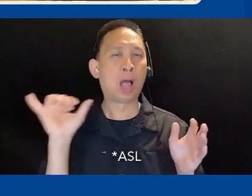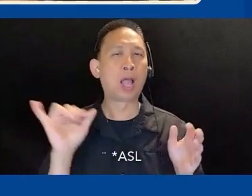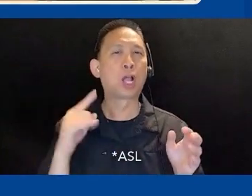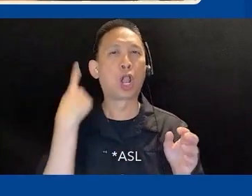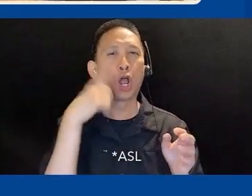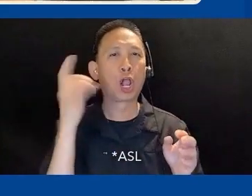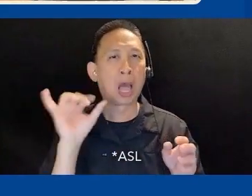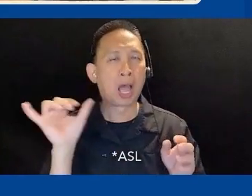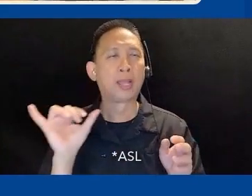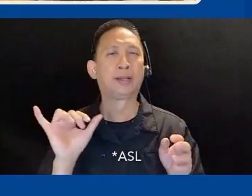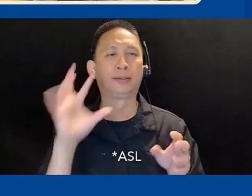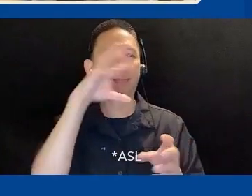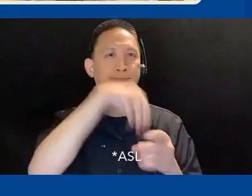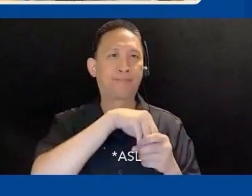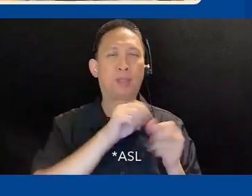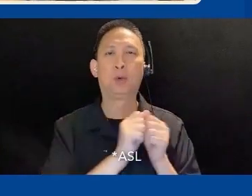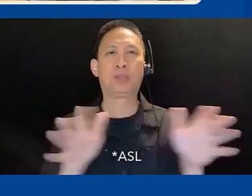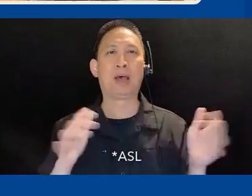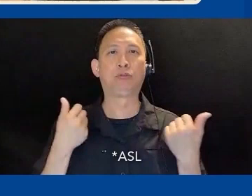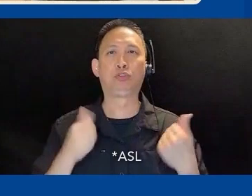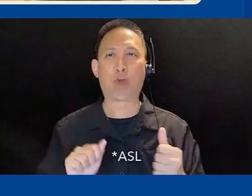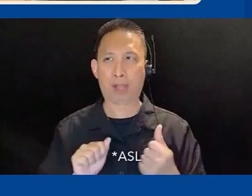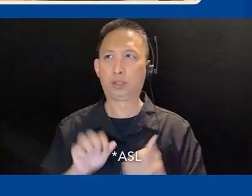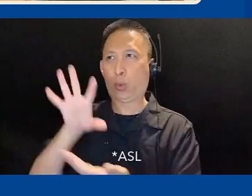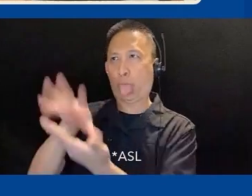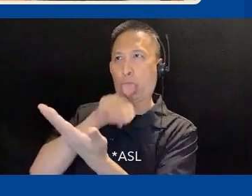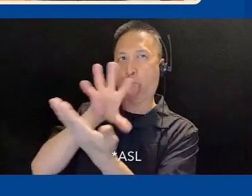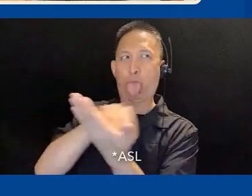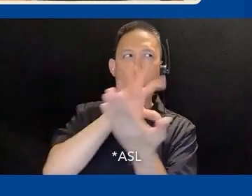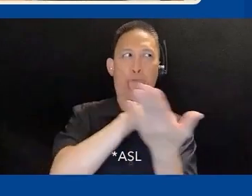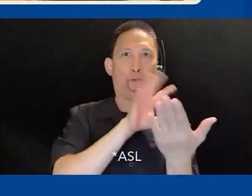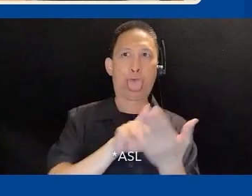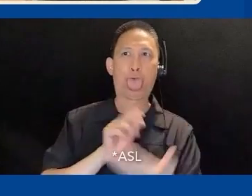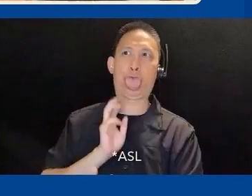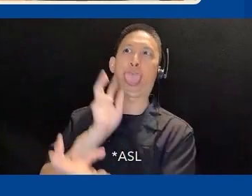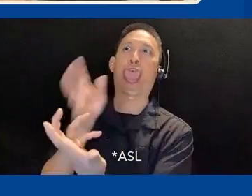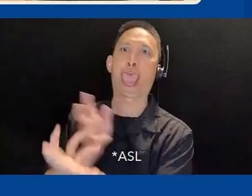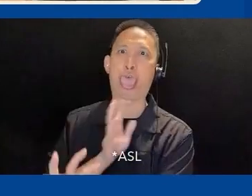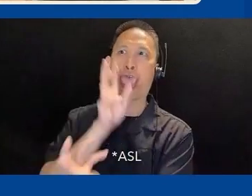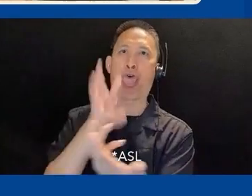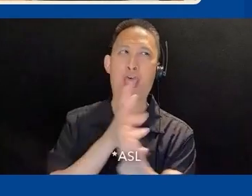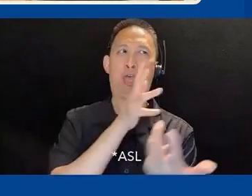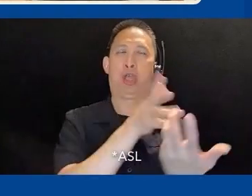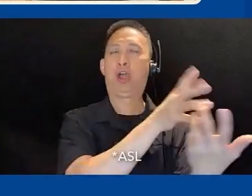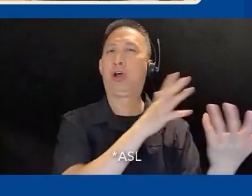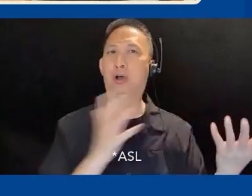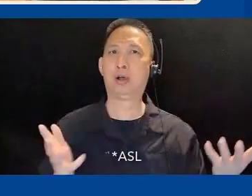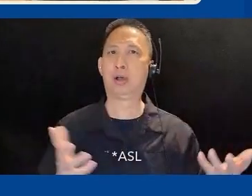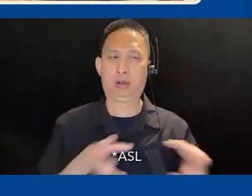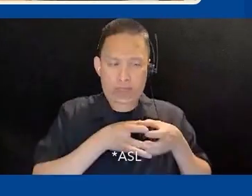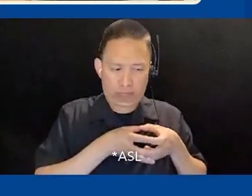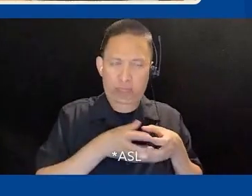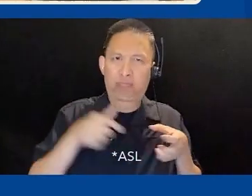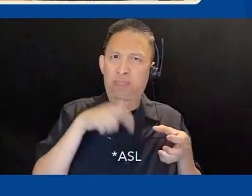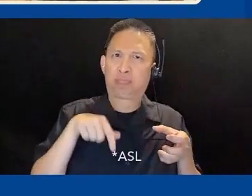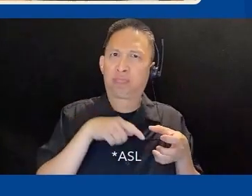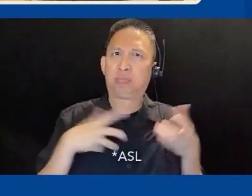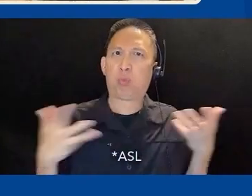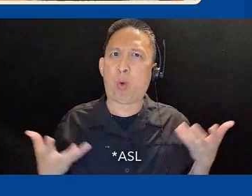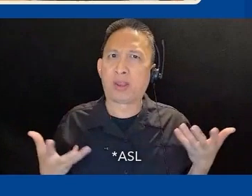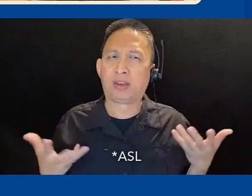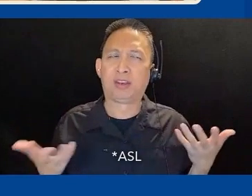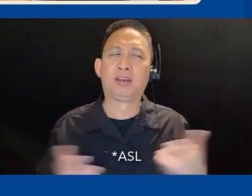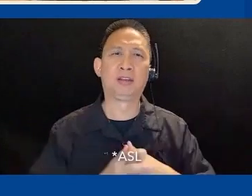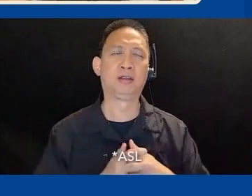even assimilation or, you know, the films that you see from the region, we play into basically, I'm trying to say, is like the same